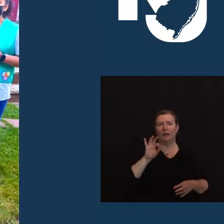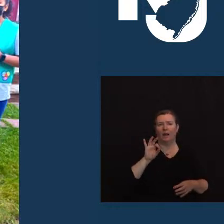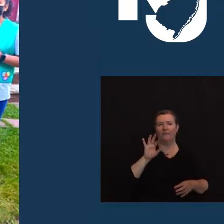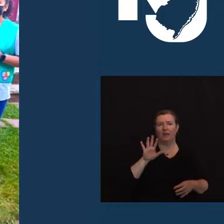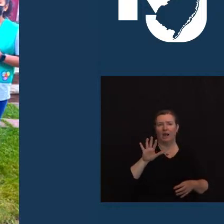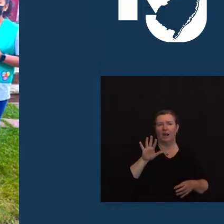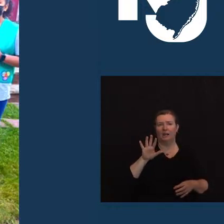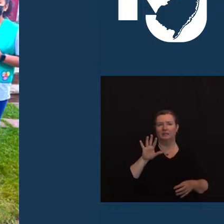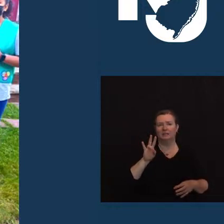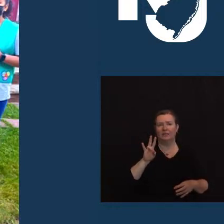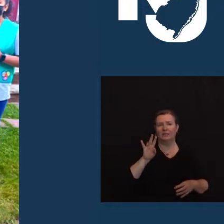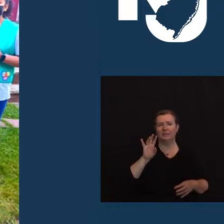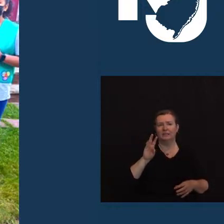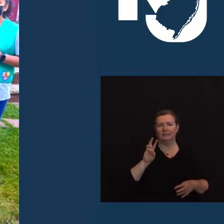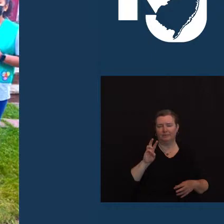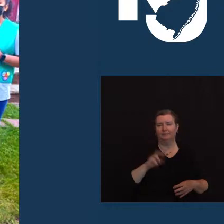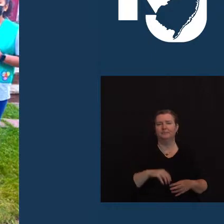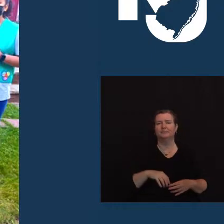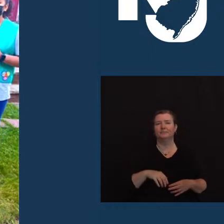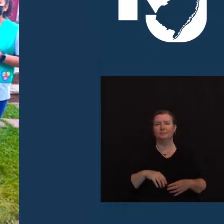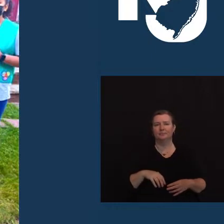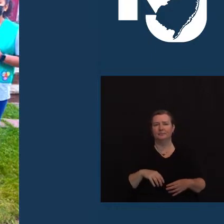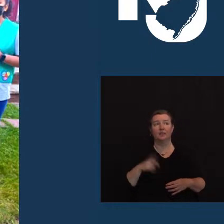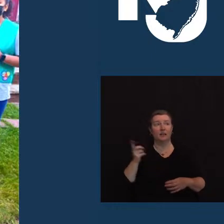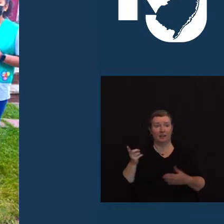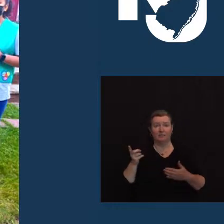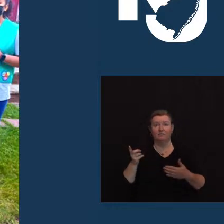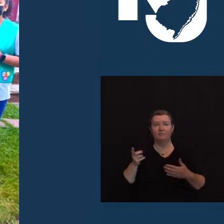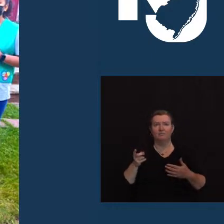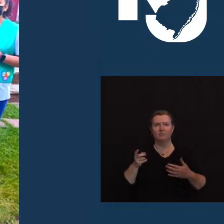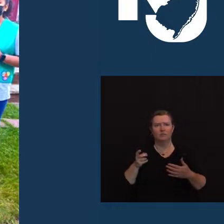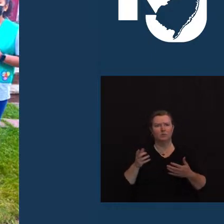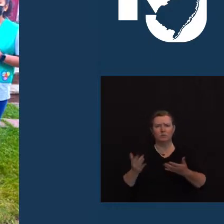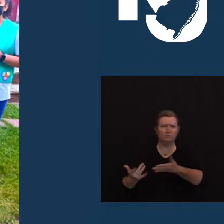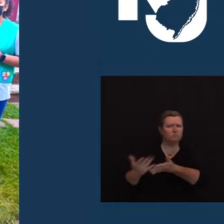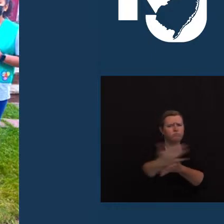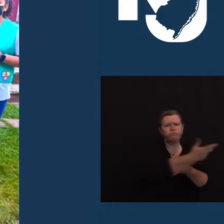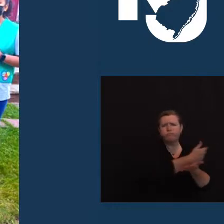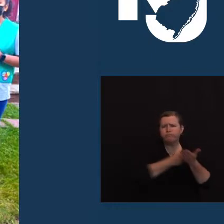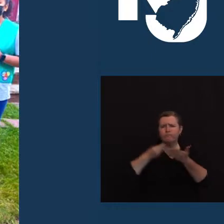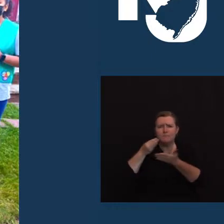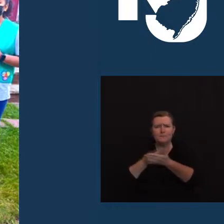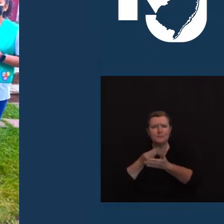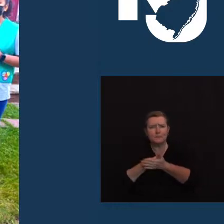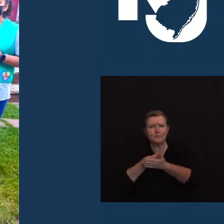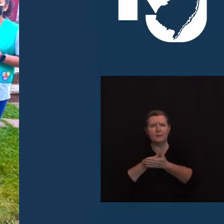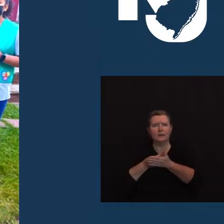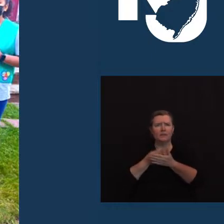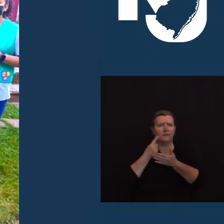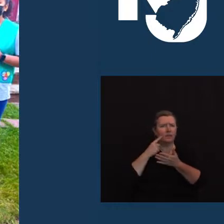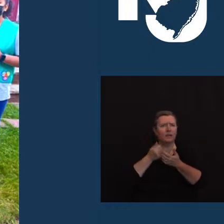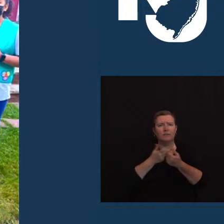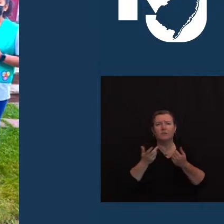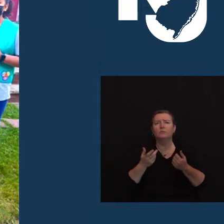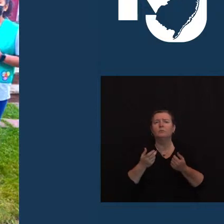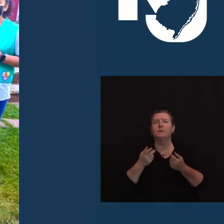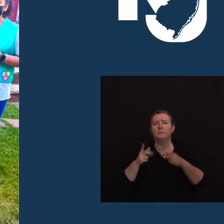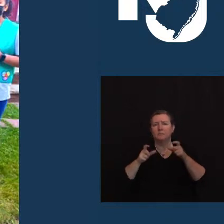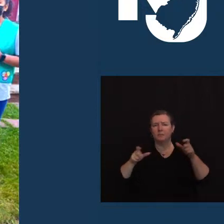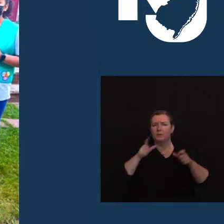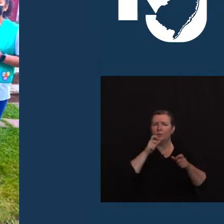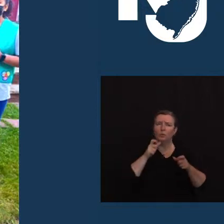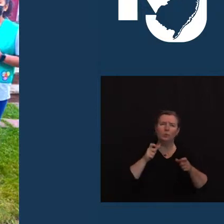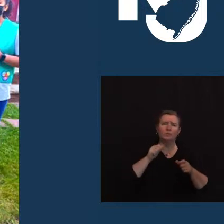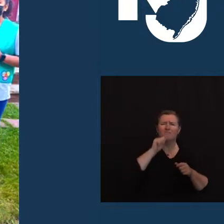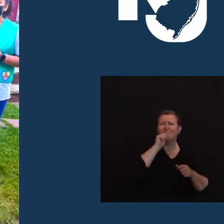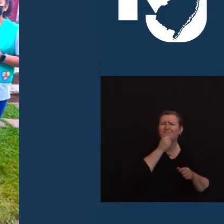that are being delivered to survivors of the recent earthquake in Haiti. Everything from hand sanitizers and masks to